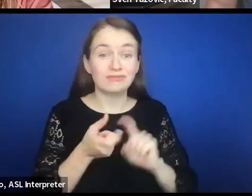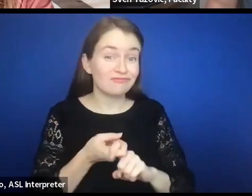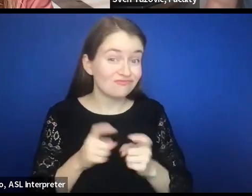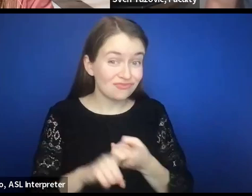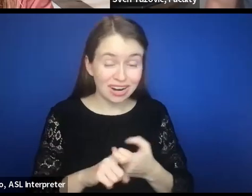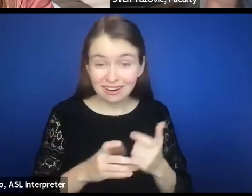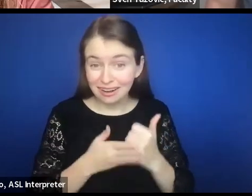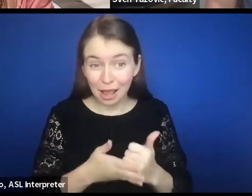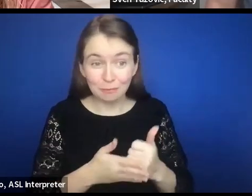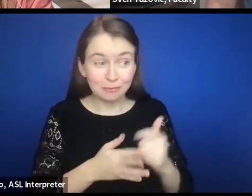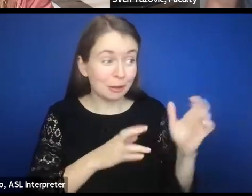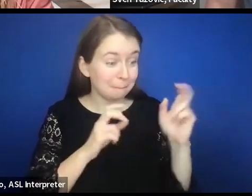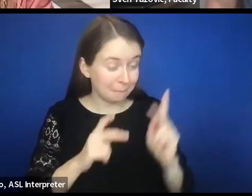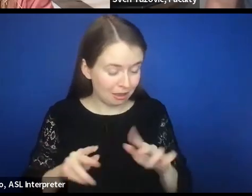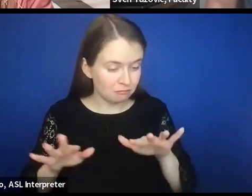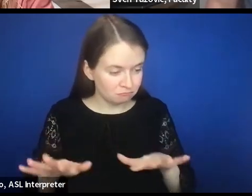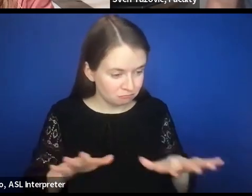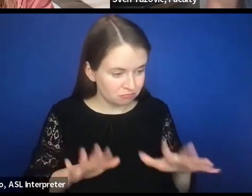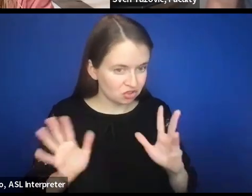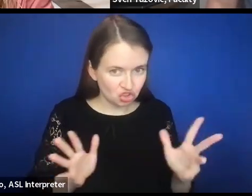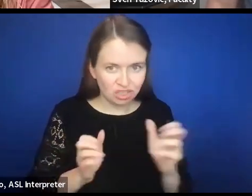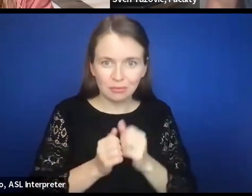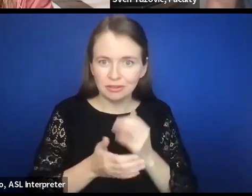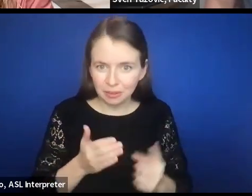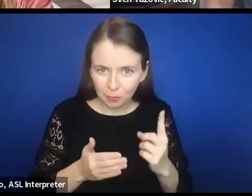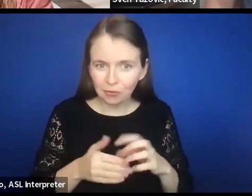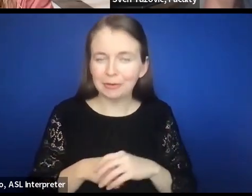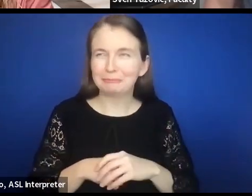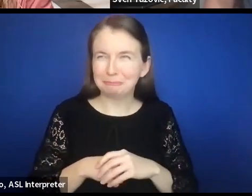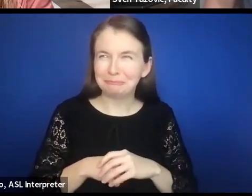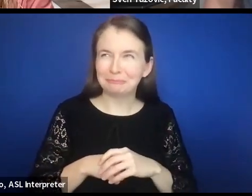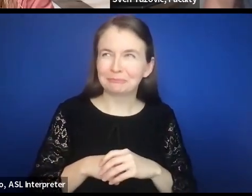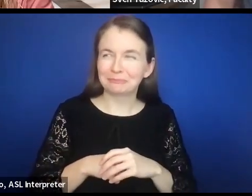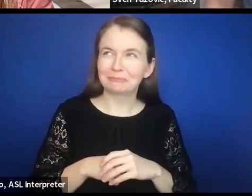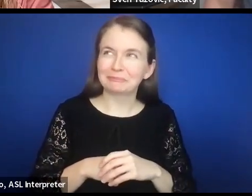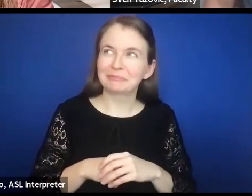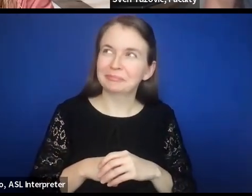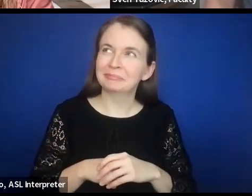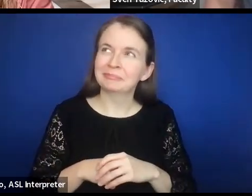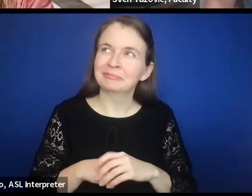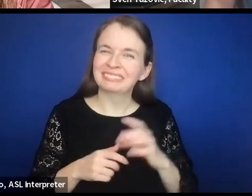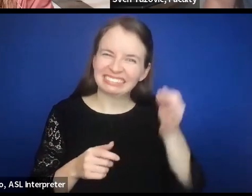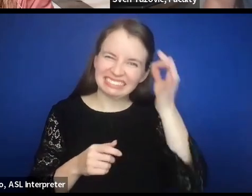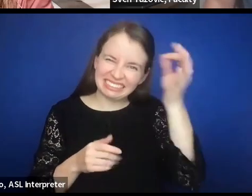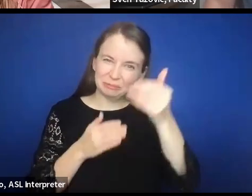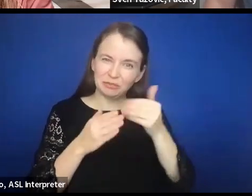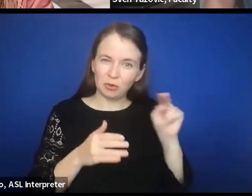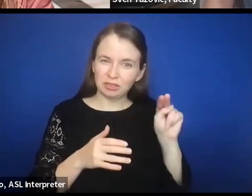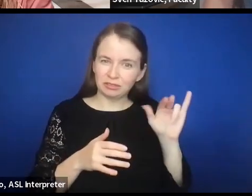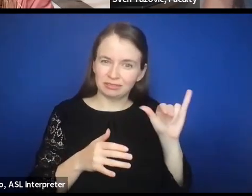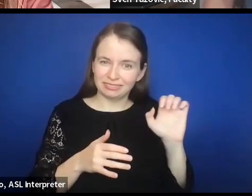also to come back and talk basically with someone. But this was then just before New Year's Eve,